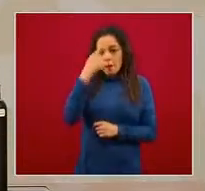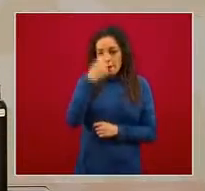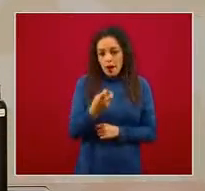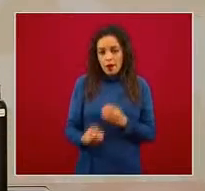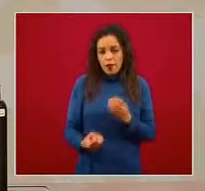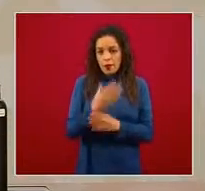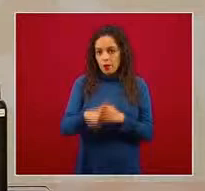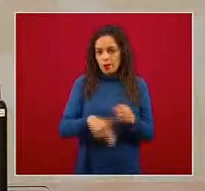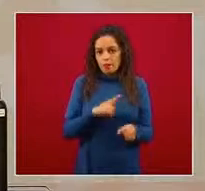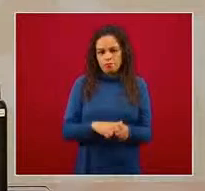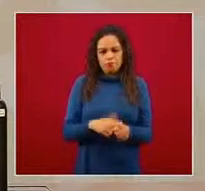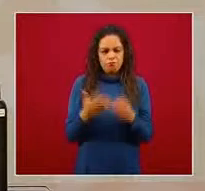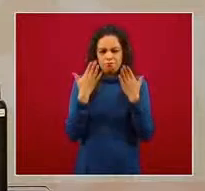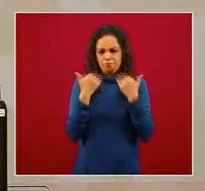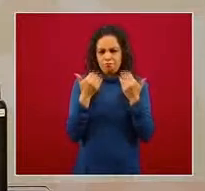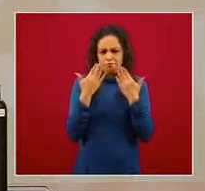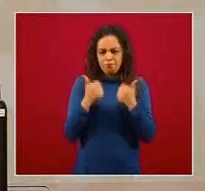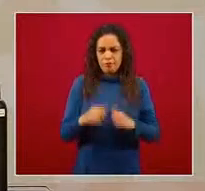normal.